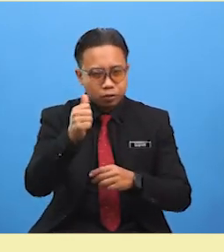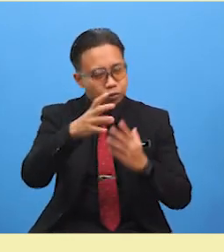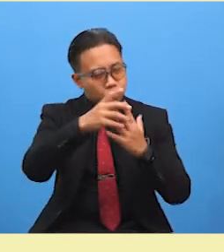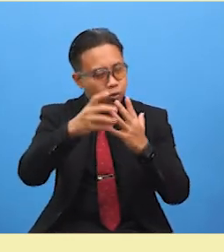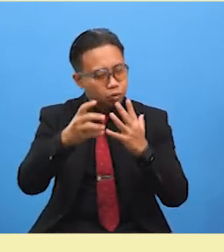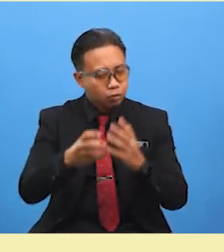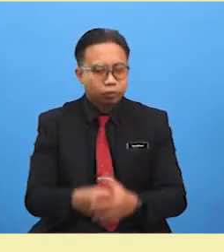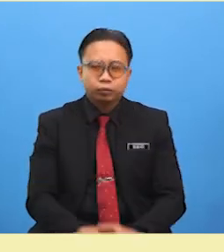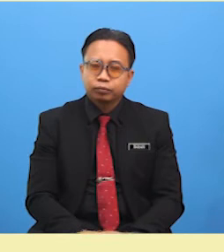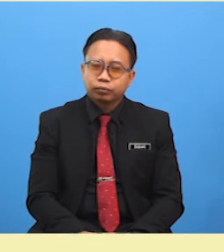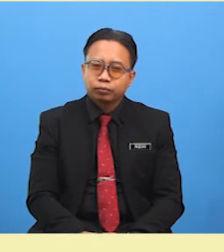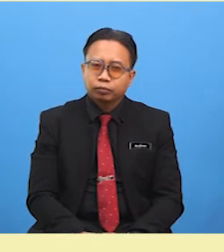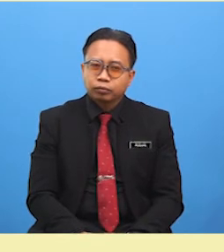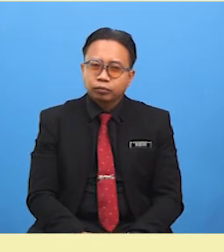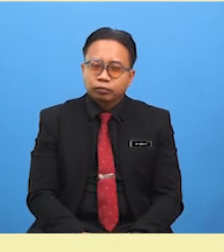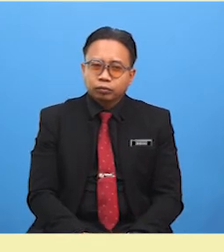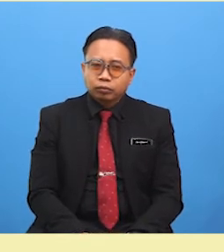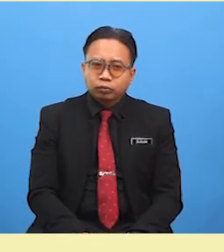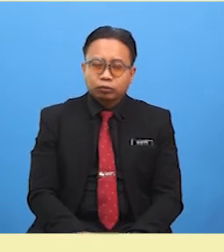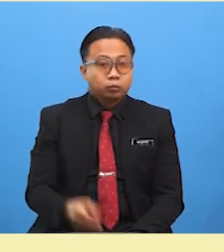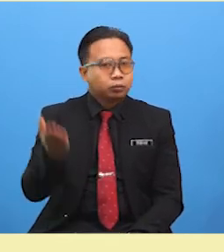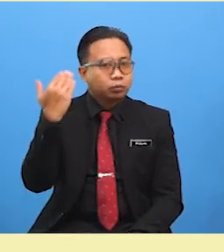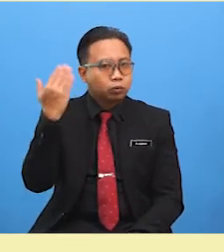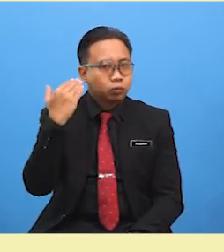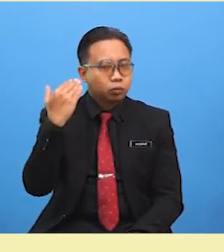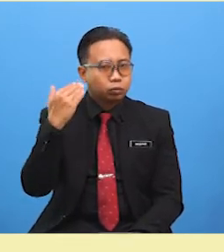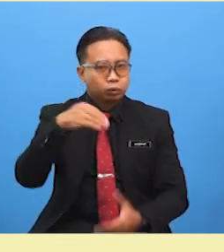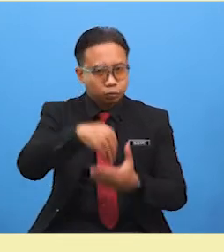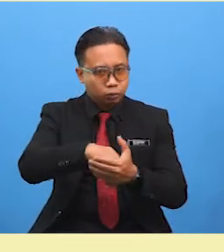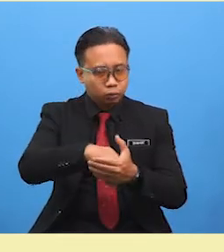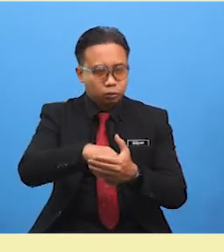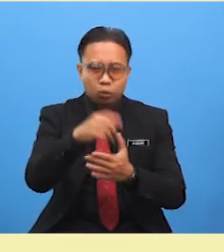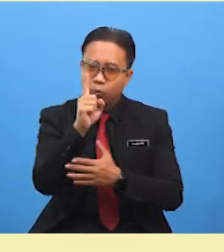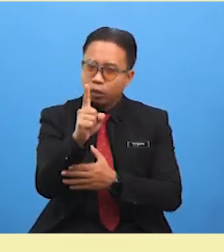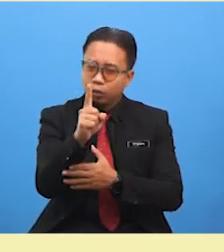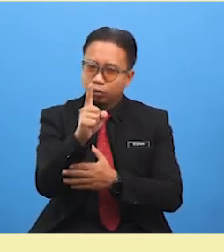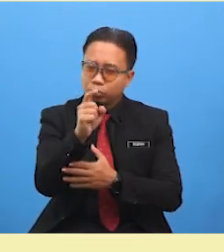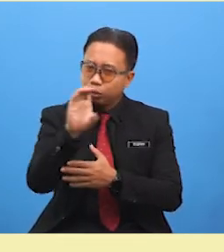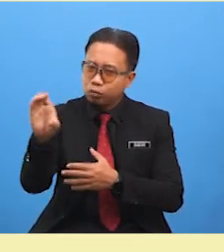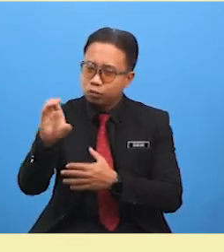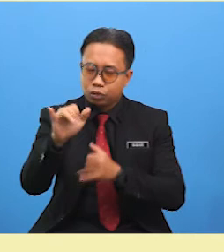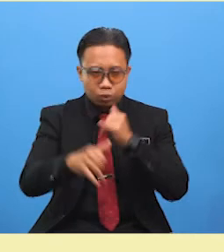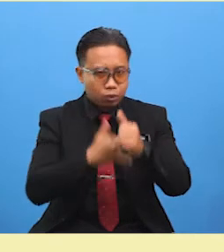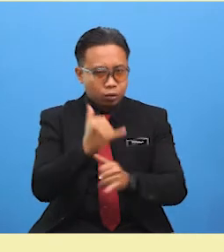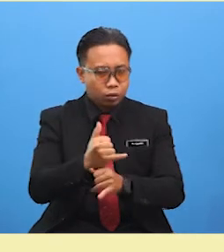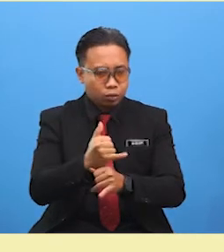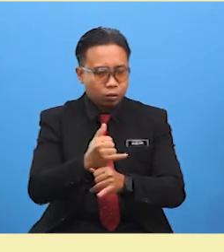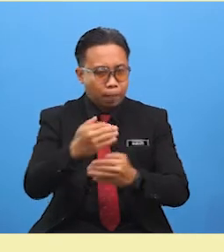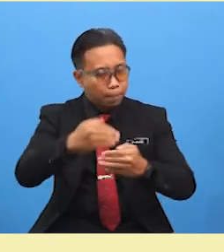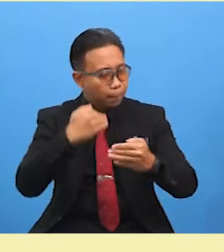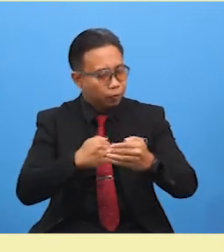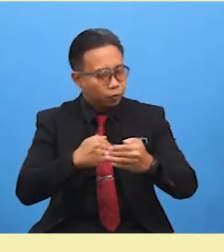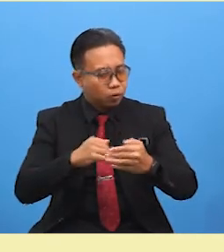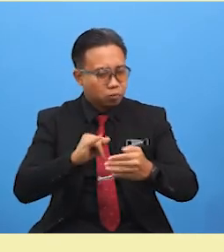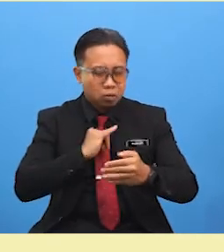choice. It is actually an ancient rowboat, and it has evolved over the last 1,000 years, before you were born,